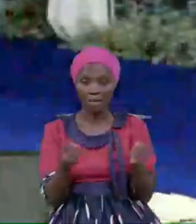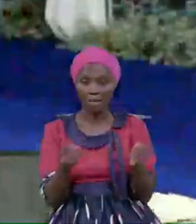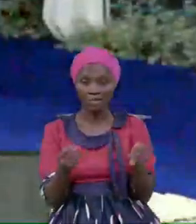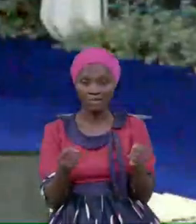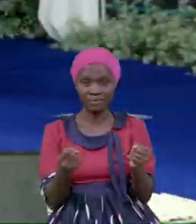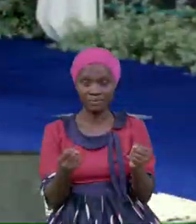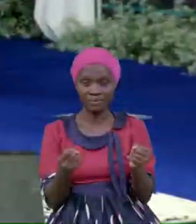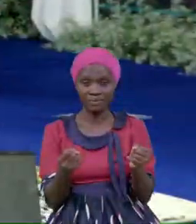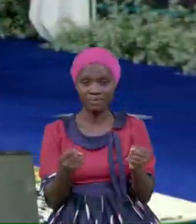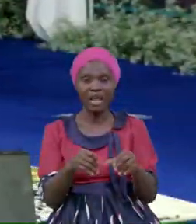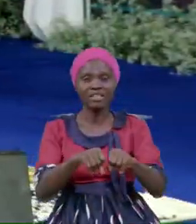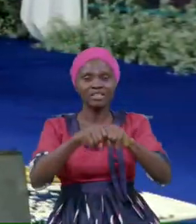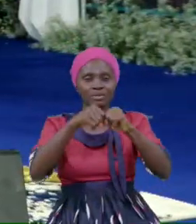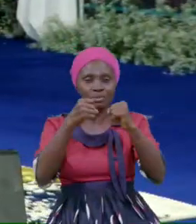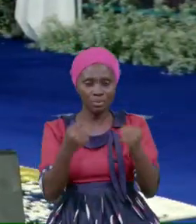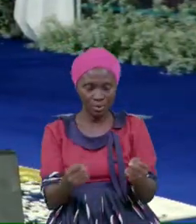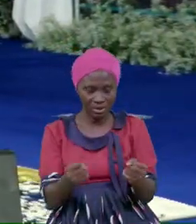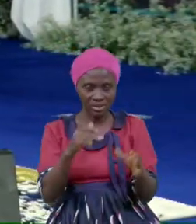Broken.